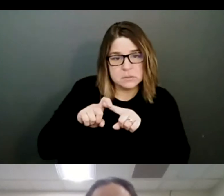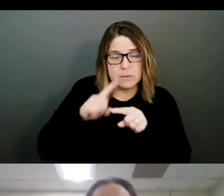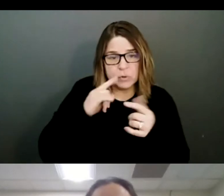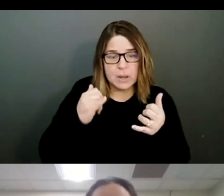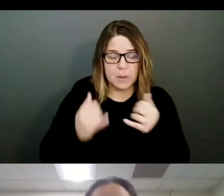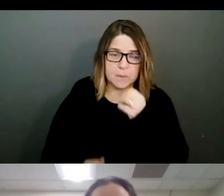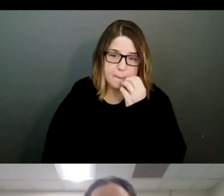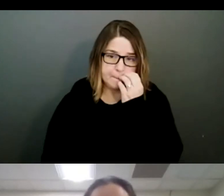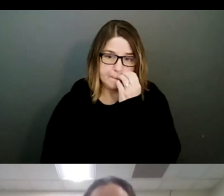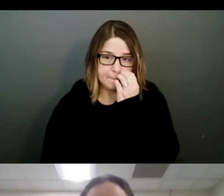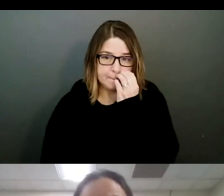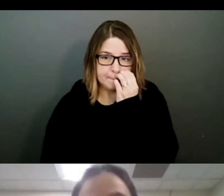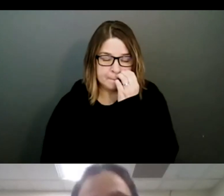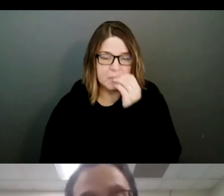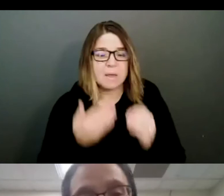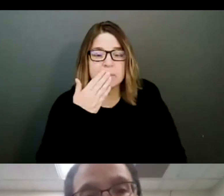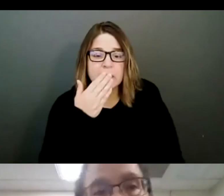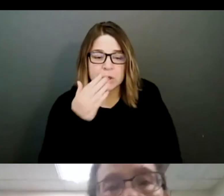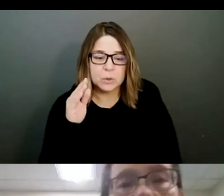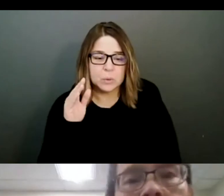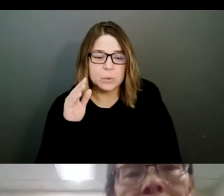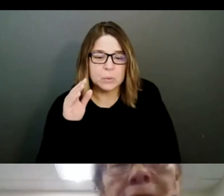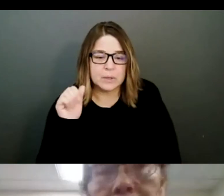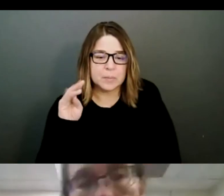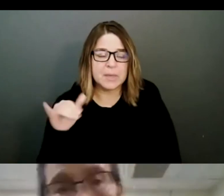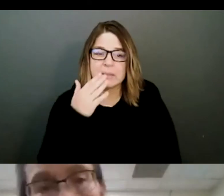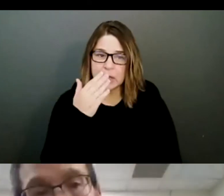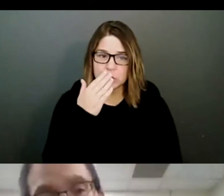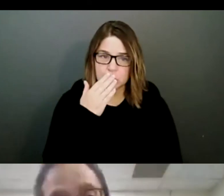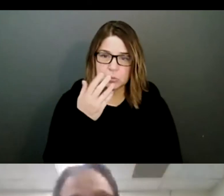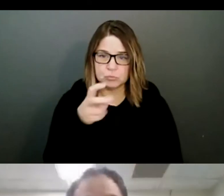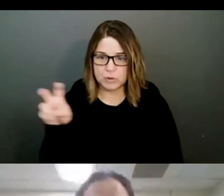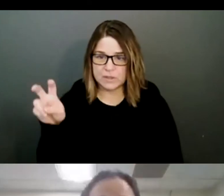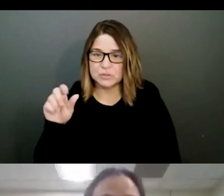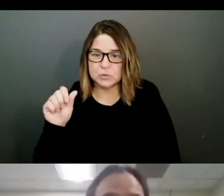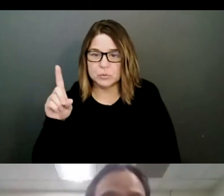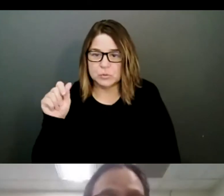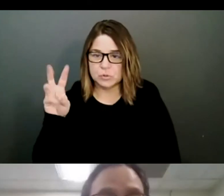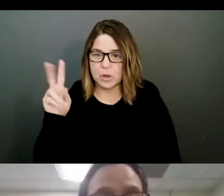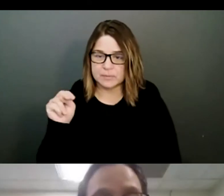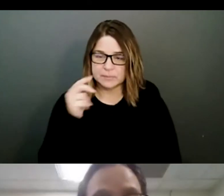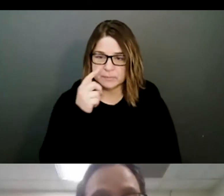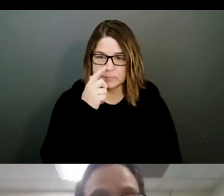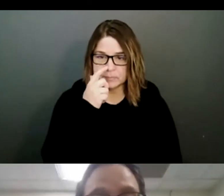now. Thank you, Janet, for sharing that. And we'll transition then to Dawn. Thank you.